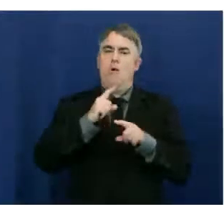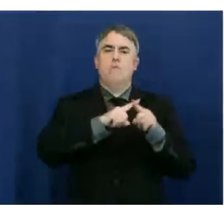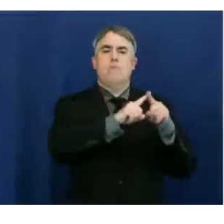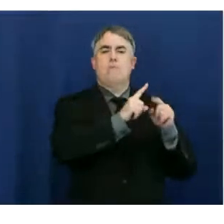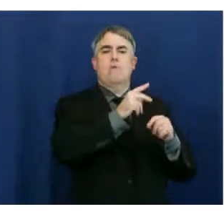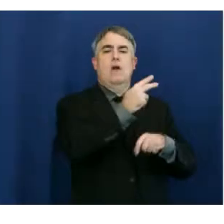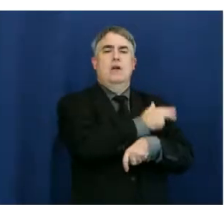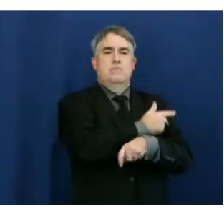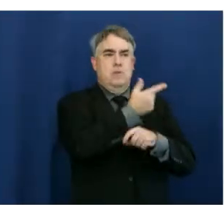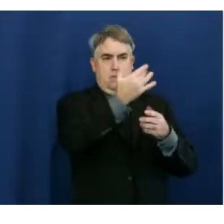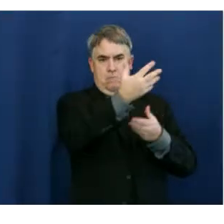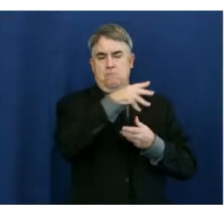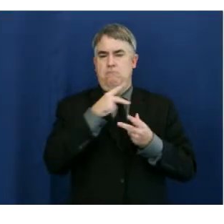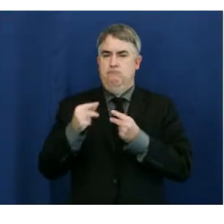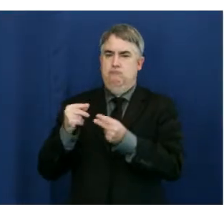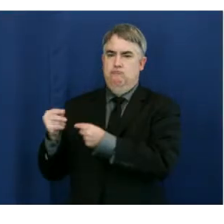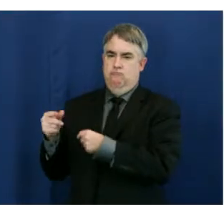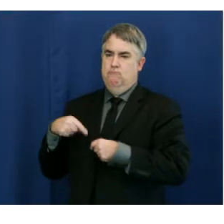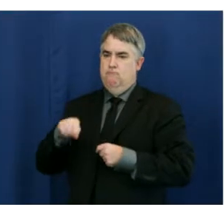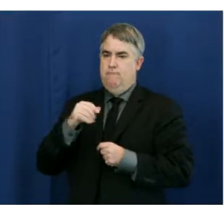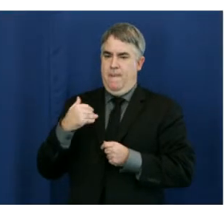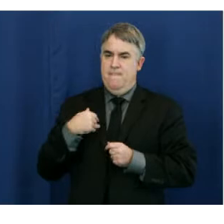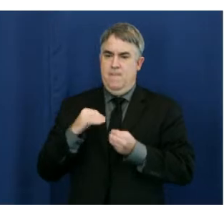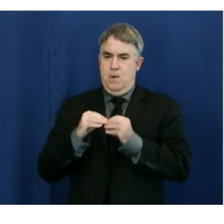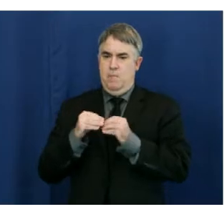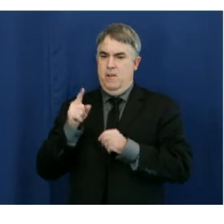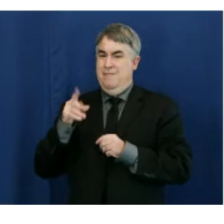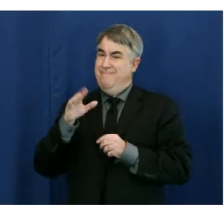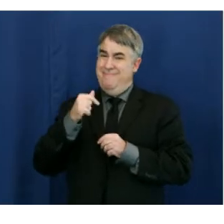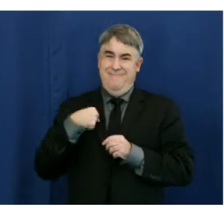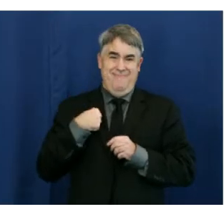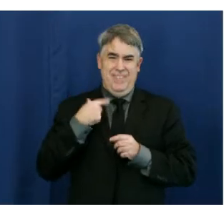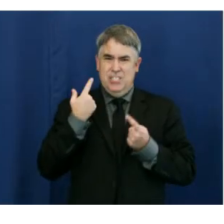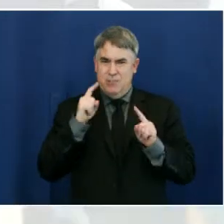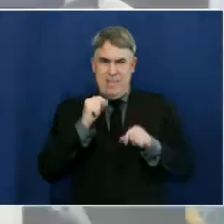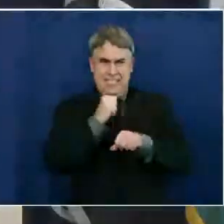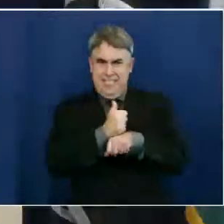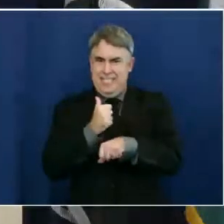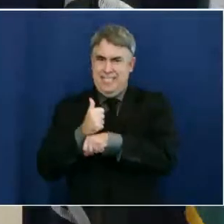trying to place them in communities that have been most impacted, and we'll continue to try and do that.